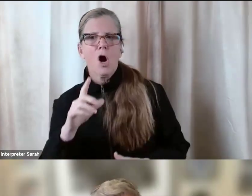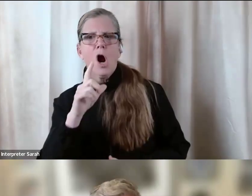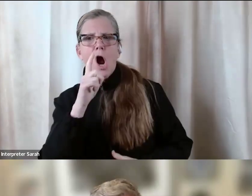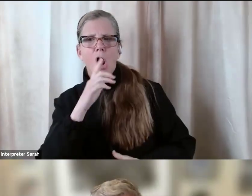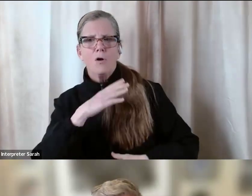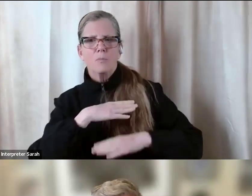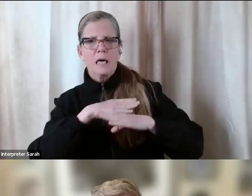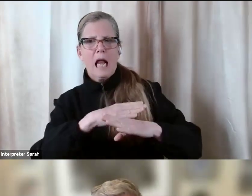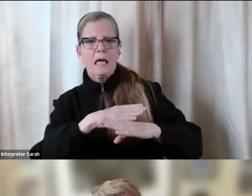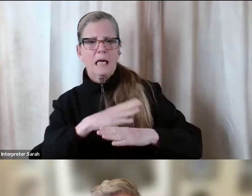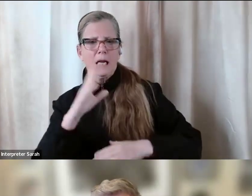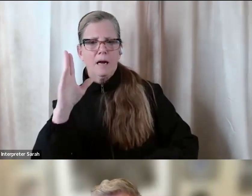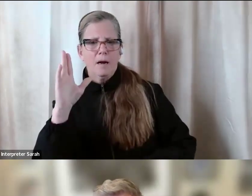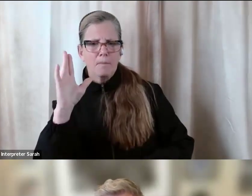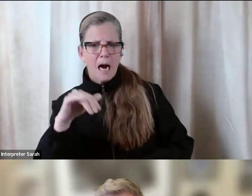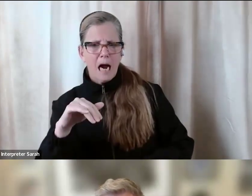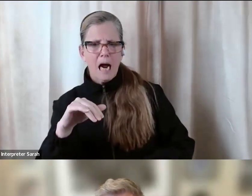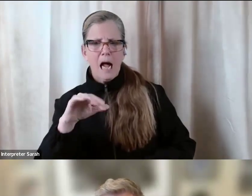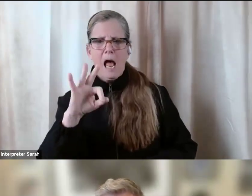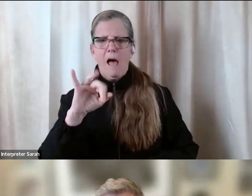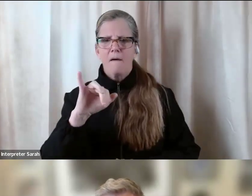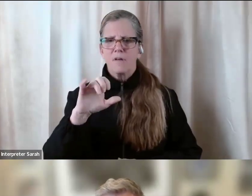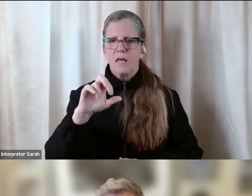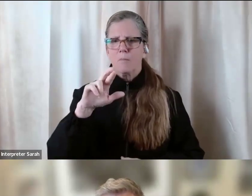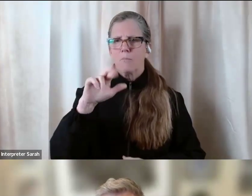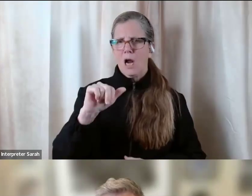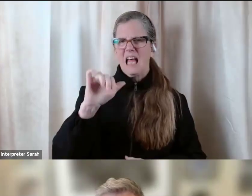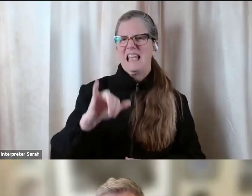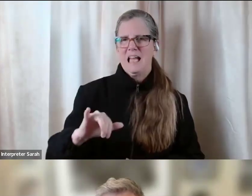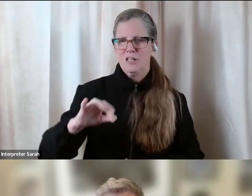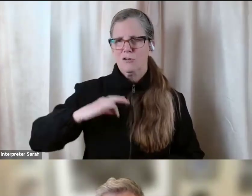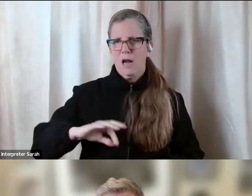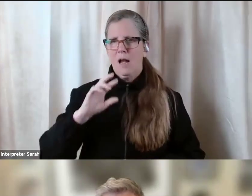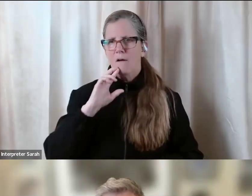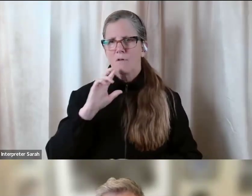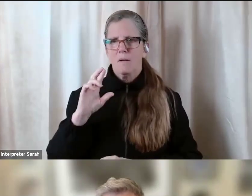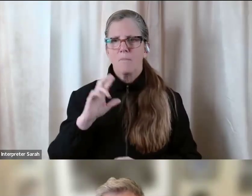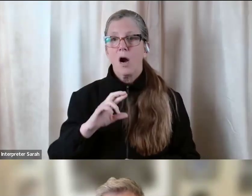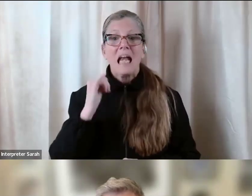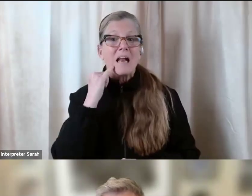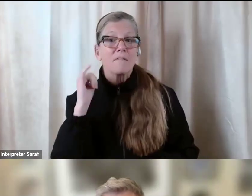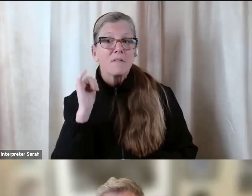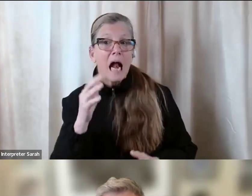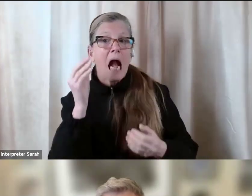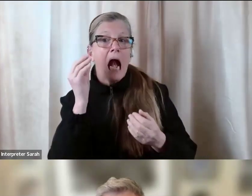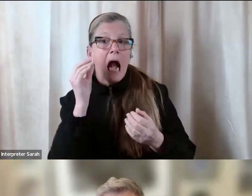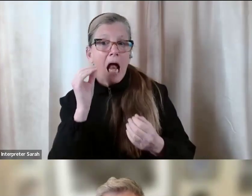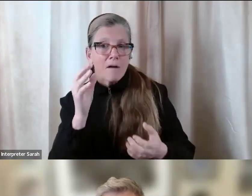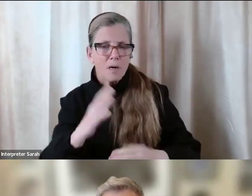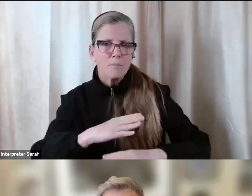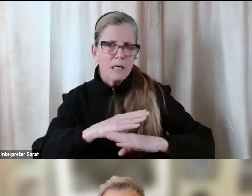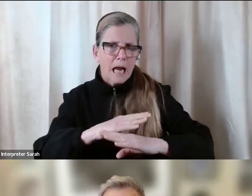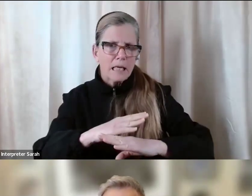by, FCRA, which is for credit reporting, to the extent that that information is covered by FCRA, it won't be deleted. And this